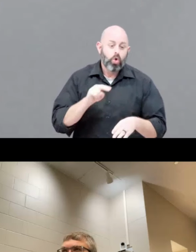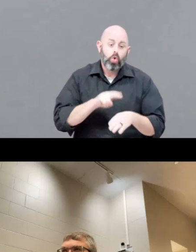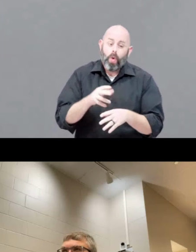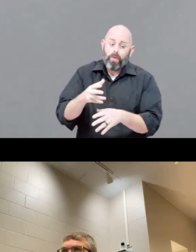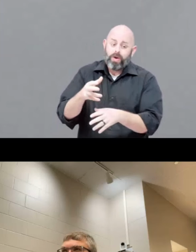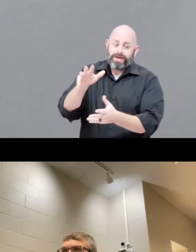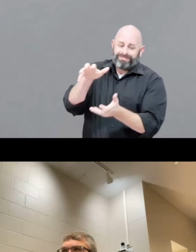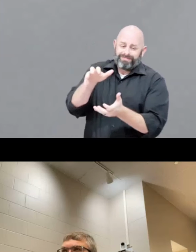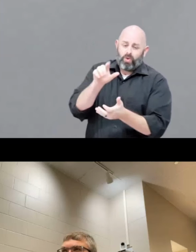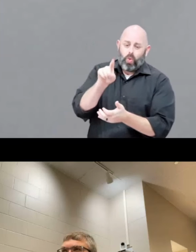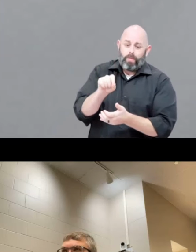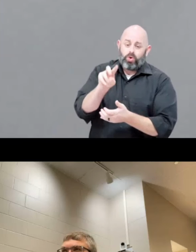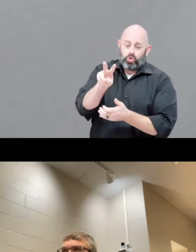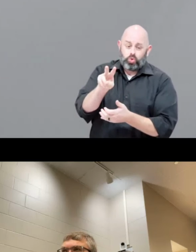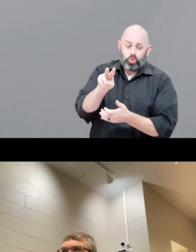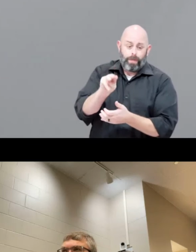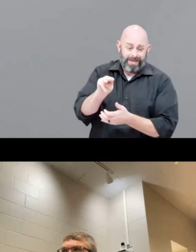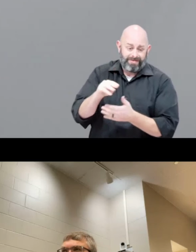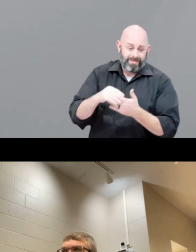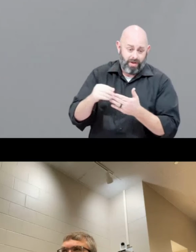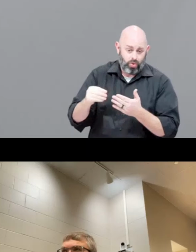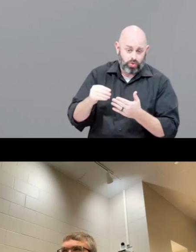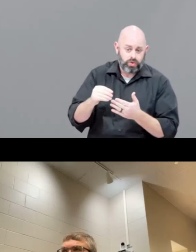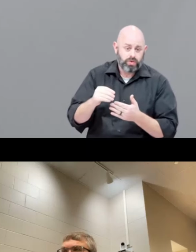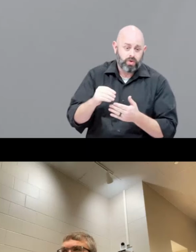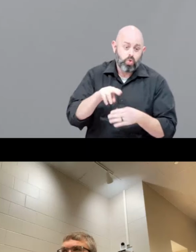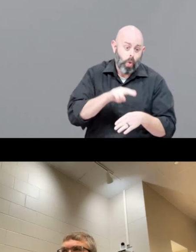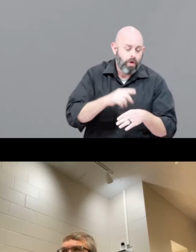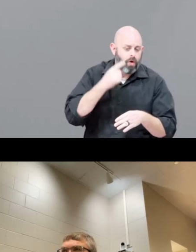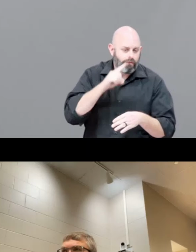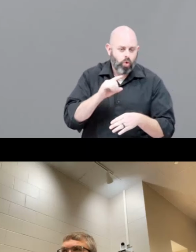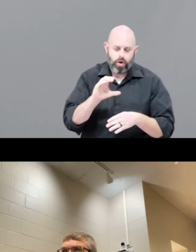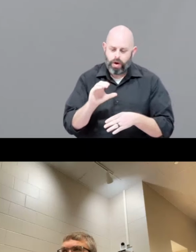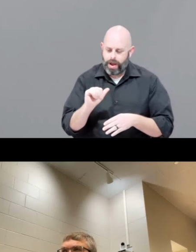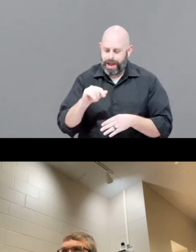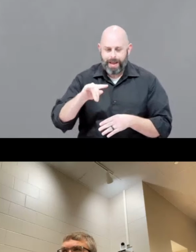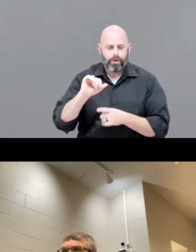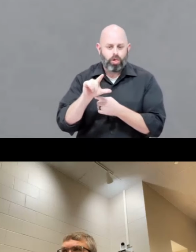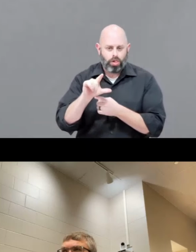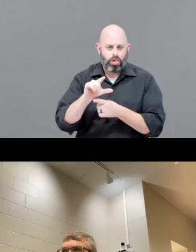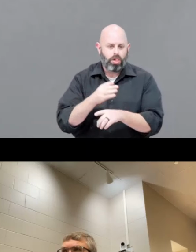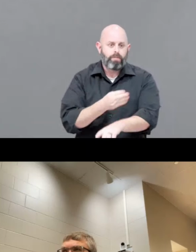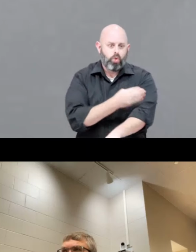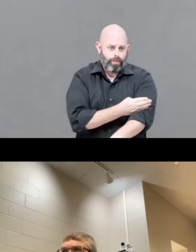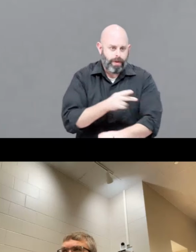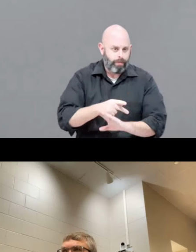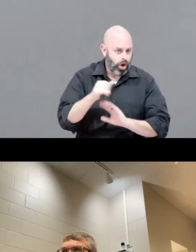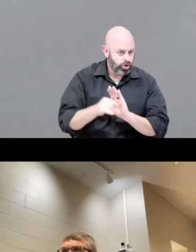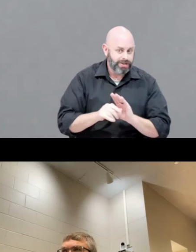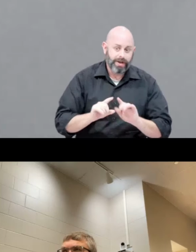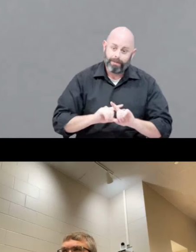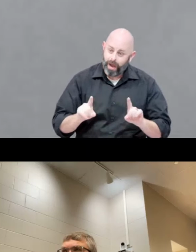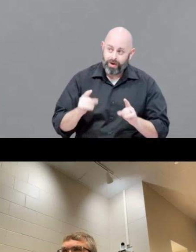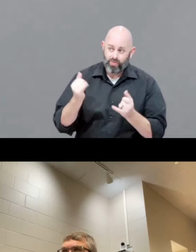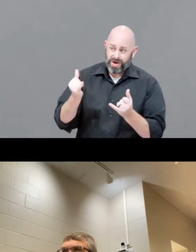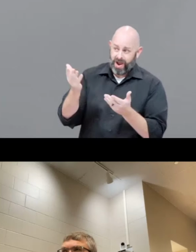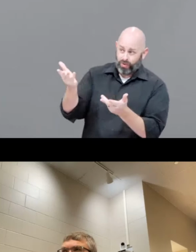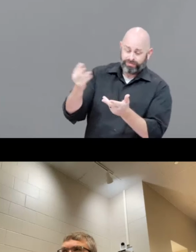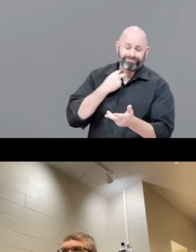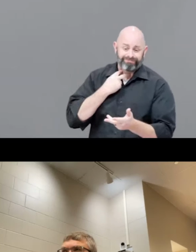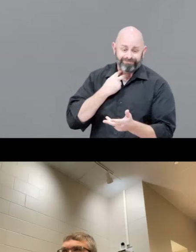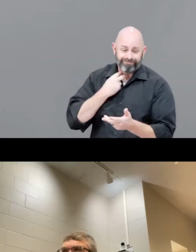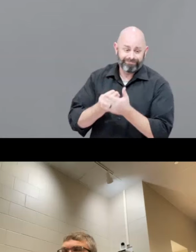about $1.2 million for capital improvement projects. However, with the budget